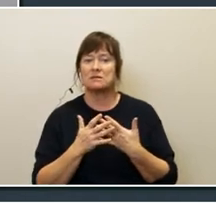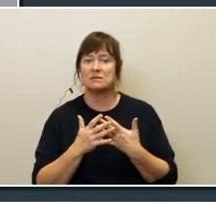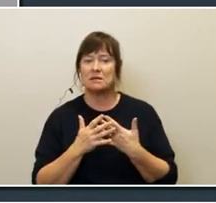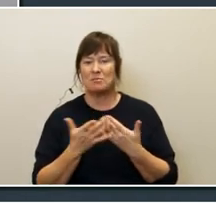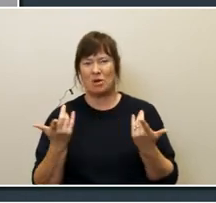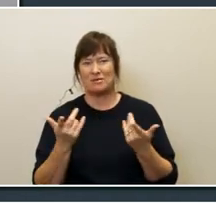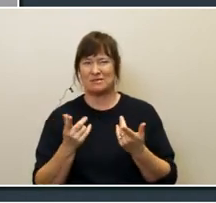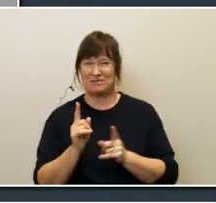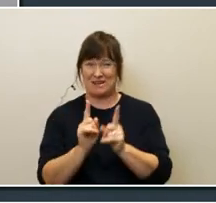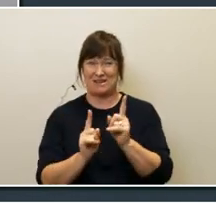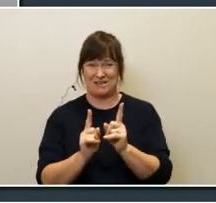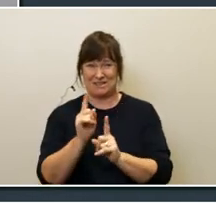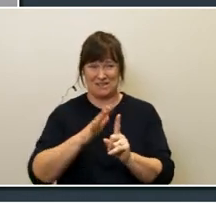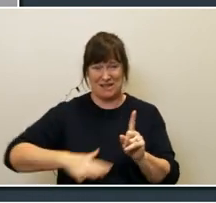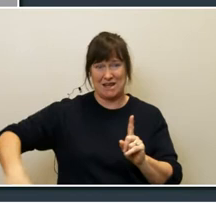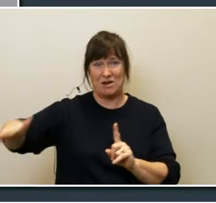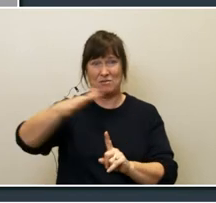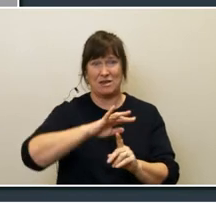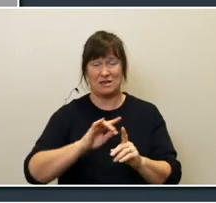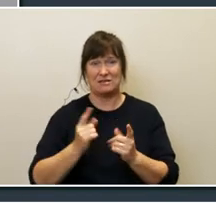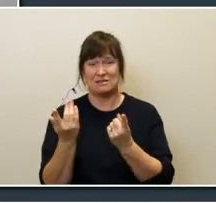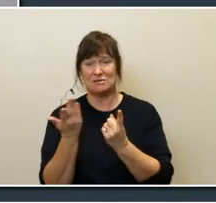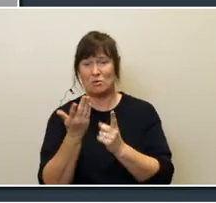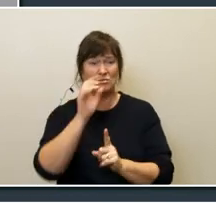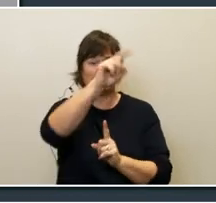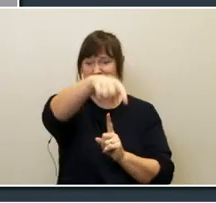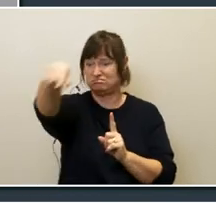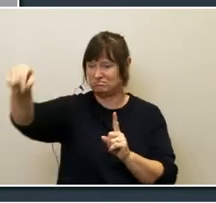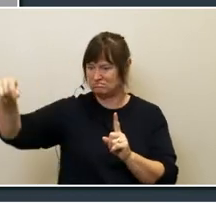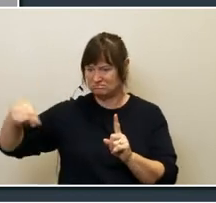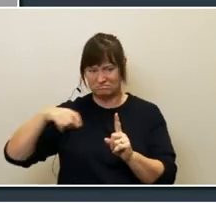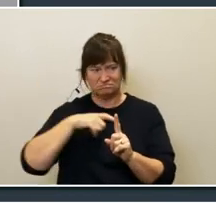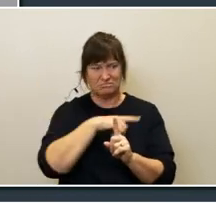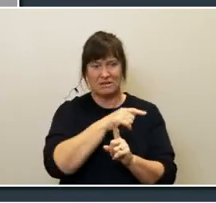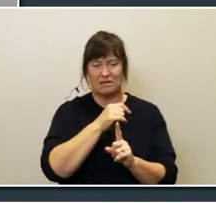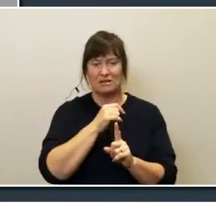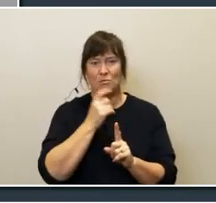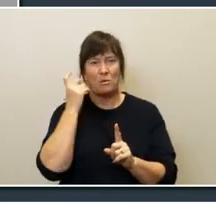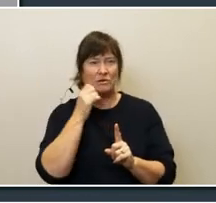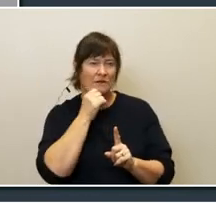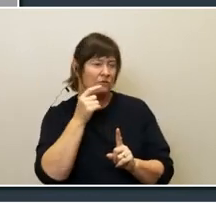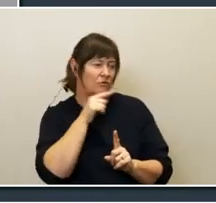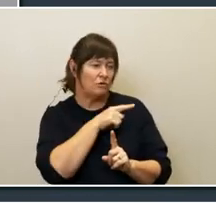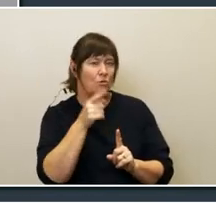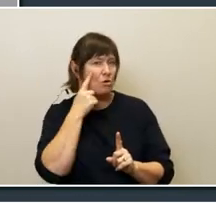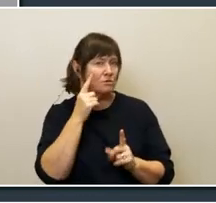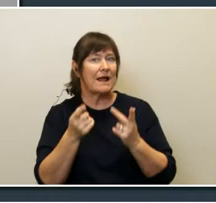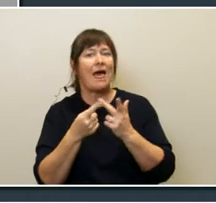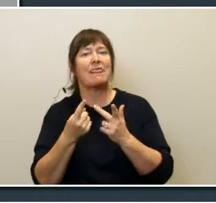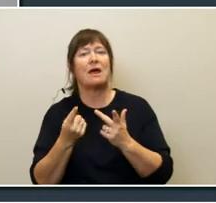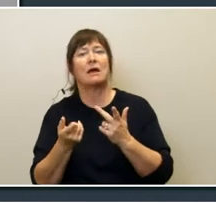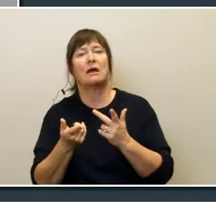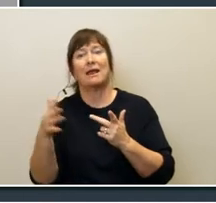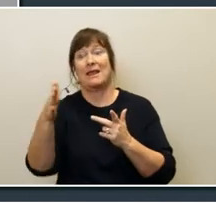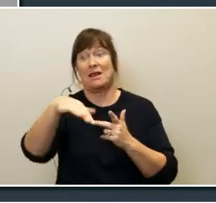our city. You know, we have multiple schools, etc., and wondering if you looked any wider as to what